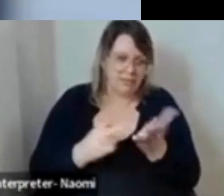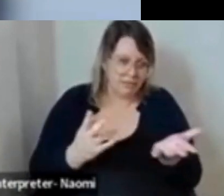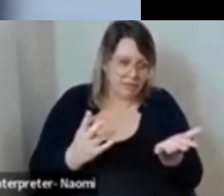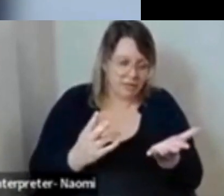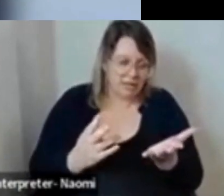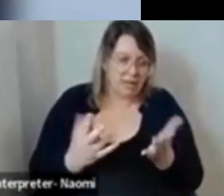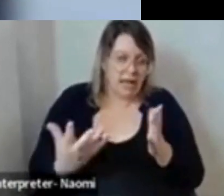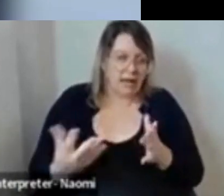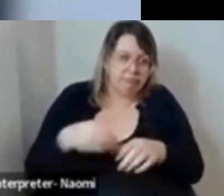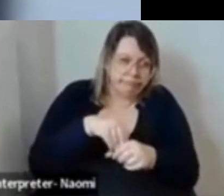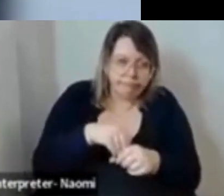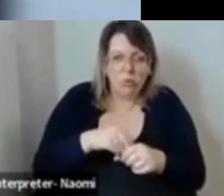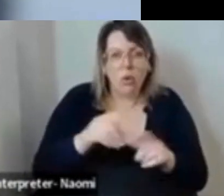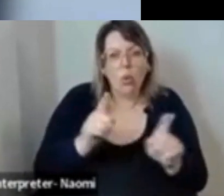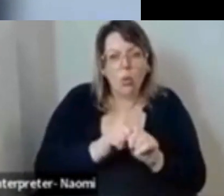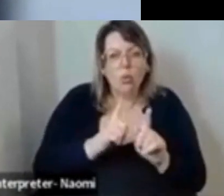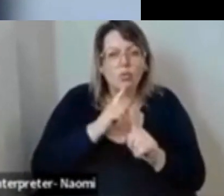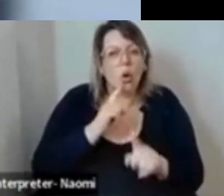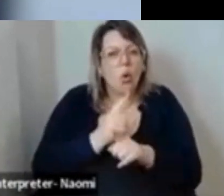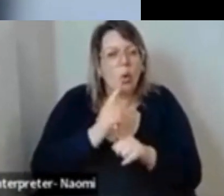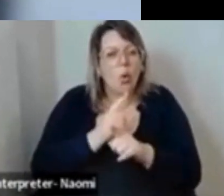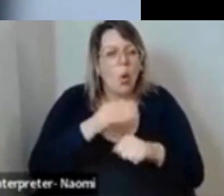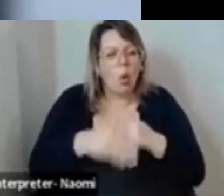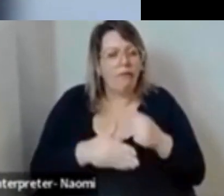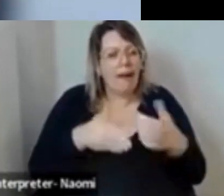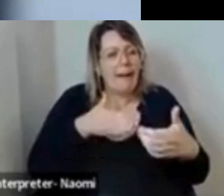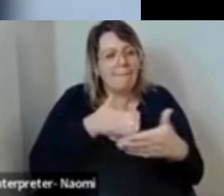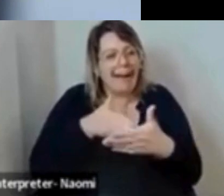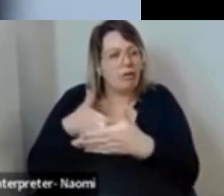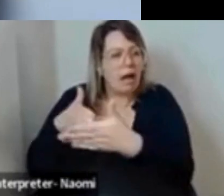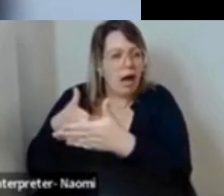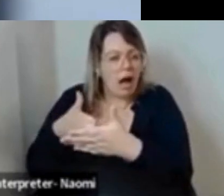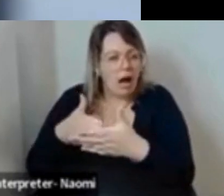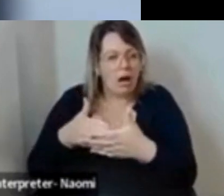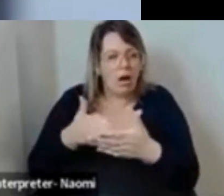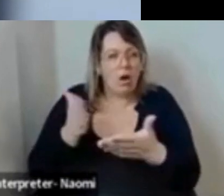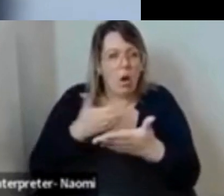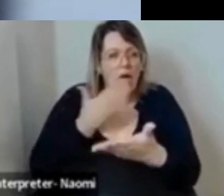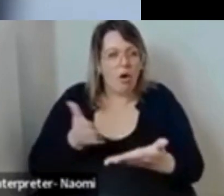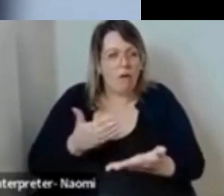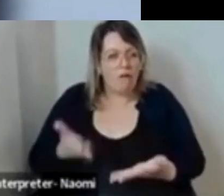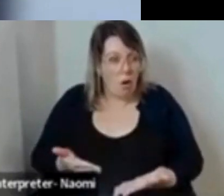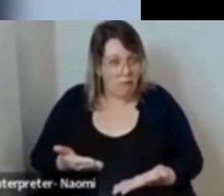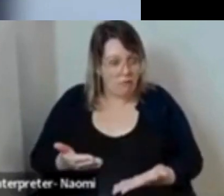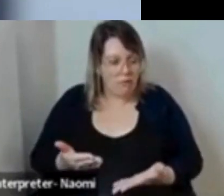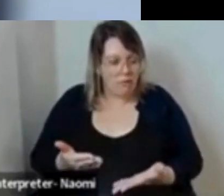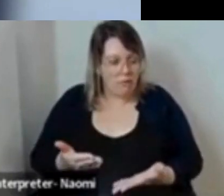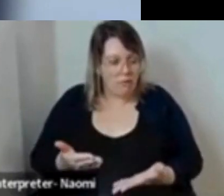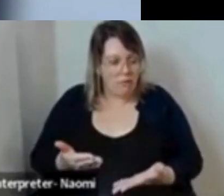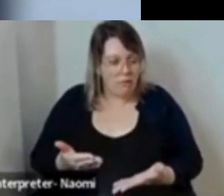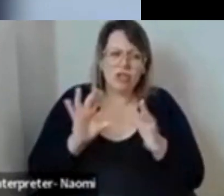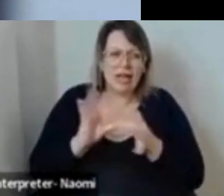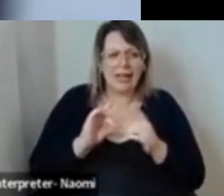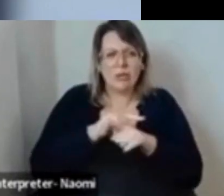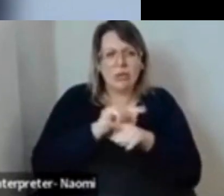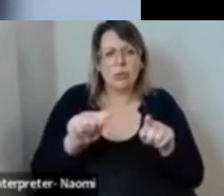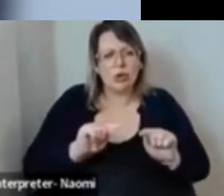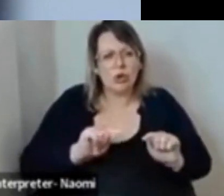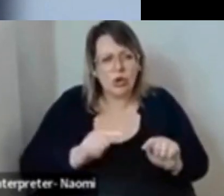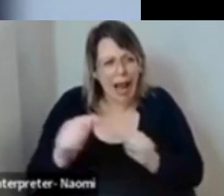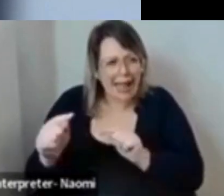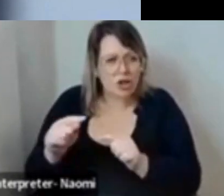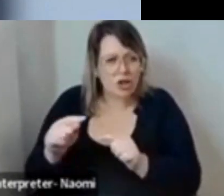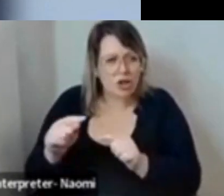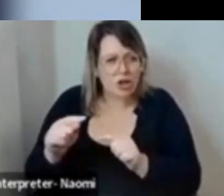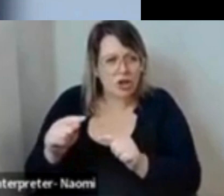it also is about removing barriers to learning, especially around the challenges of income